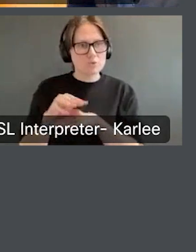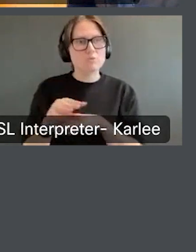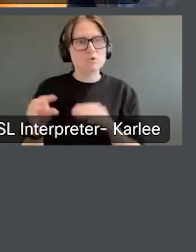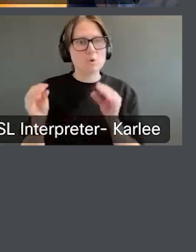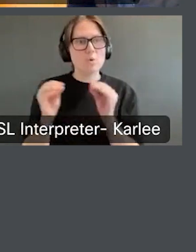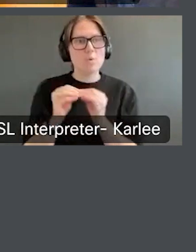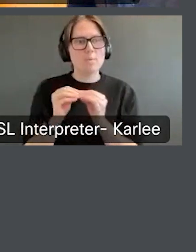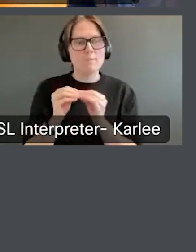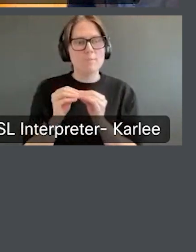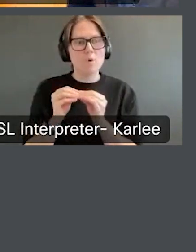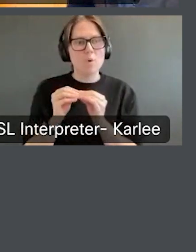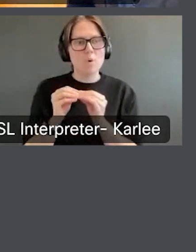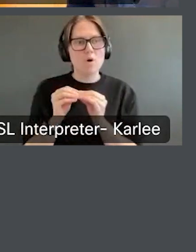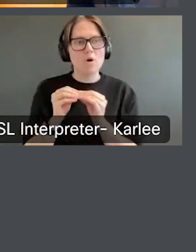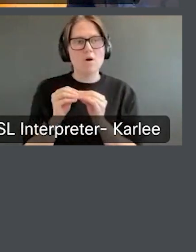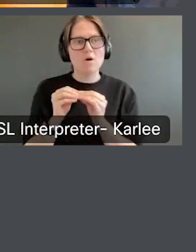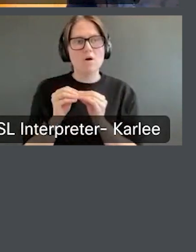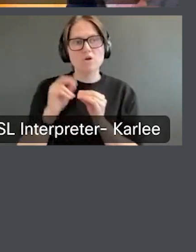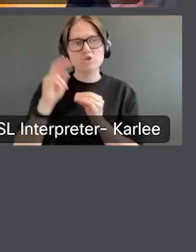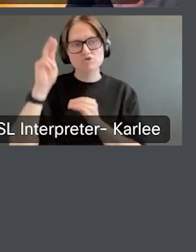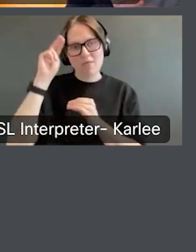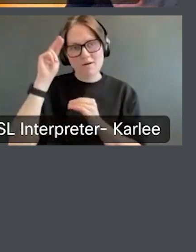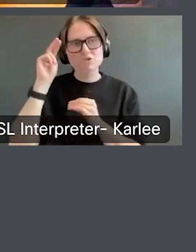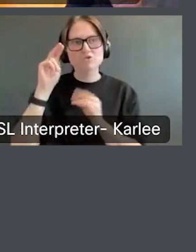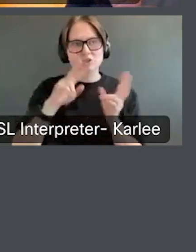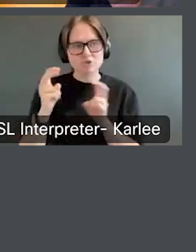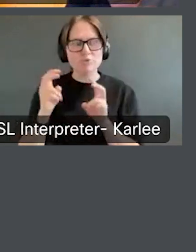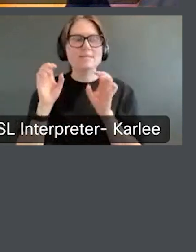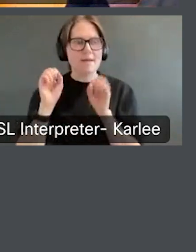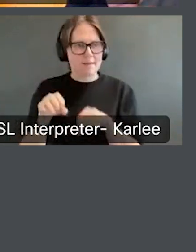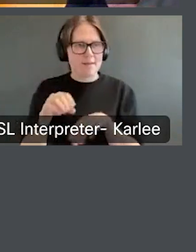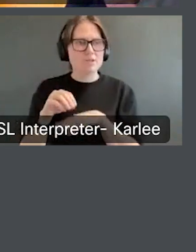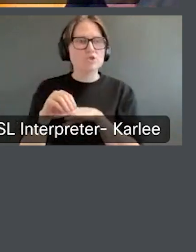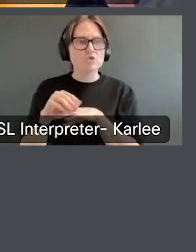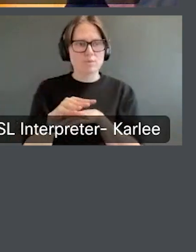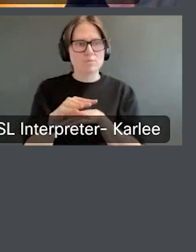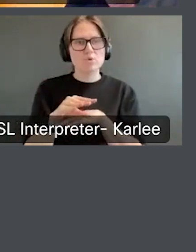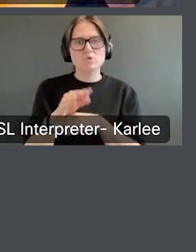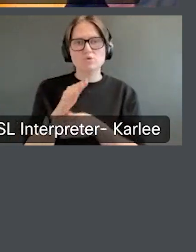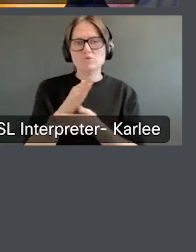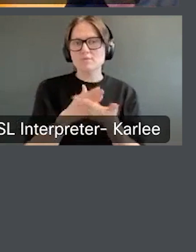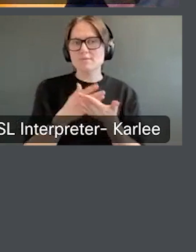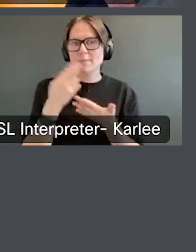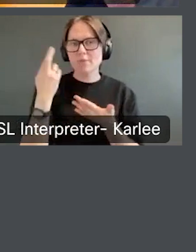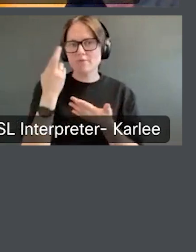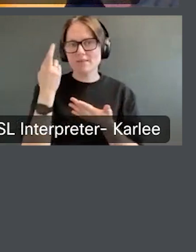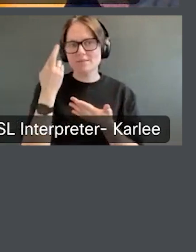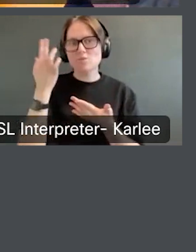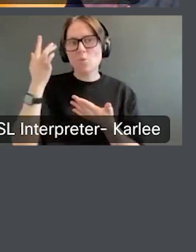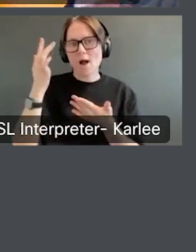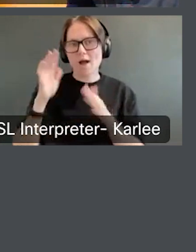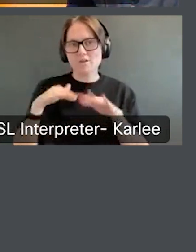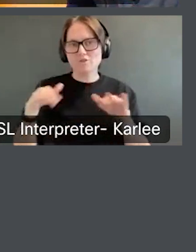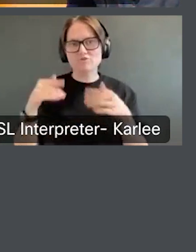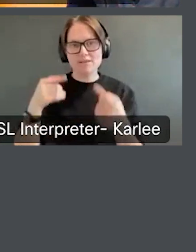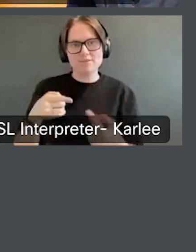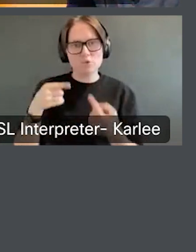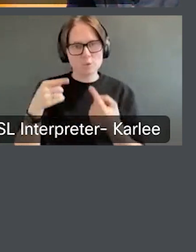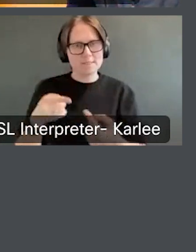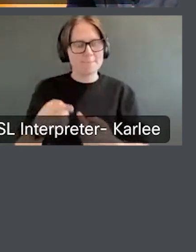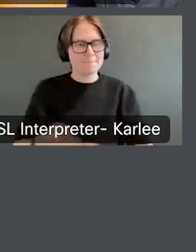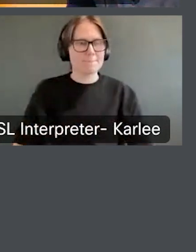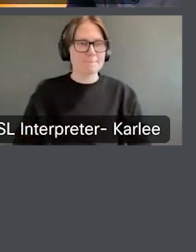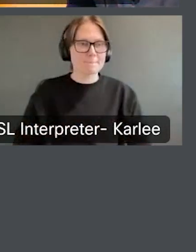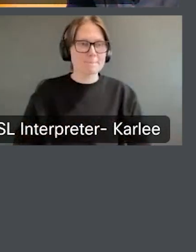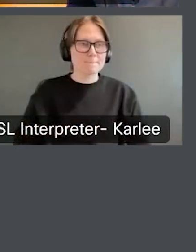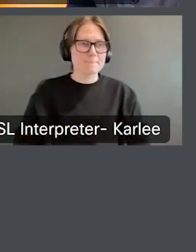neurological issues that could contribute to some of the reasons why these children have difficulty. We have not been able to